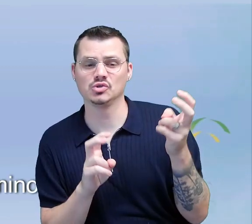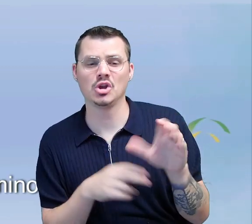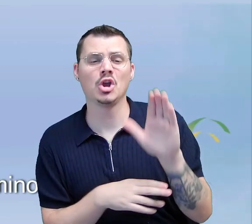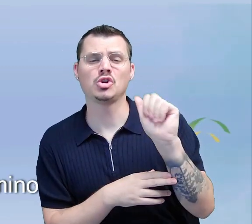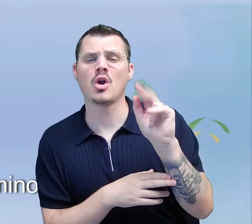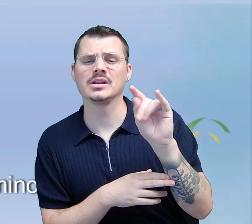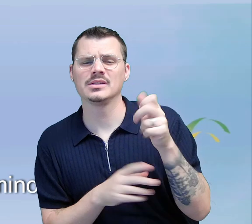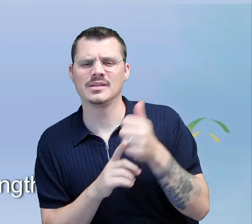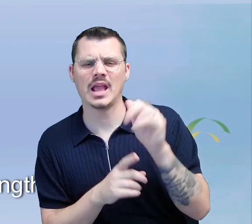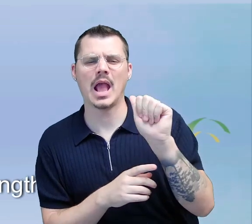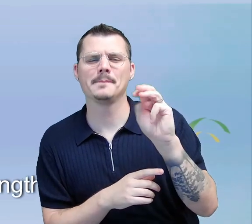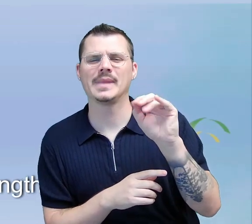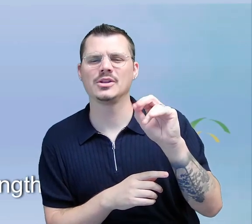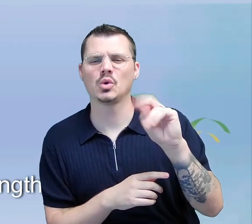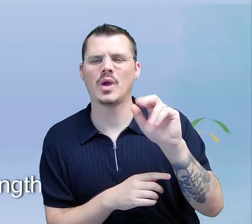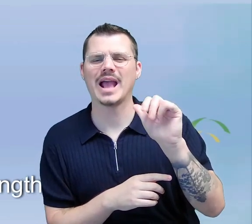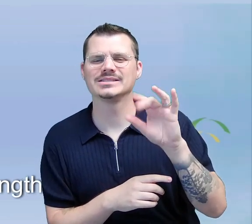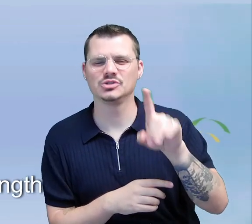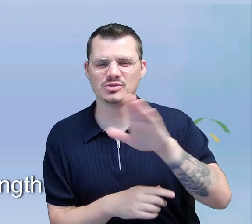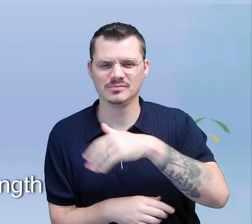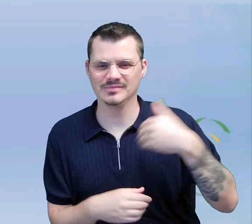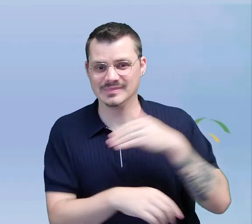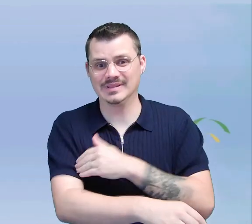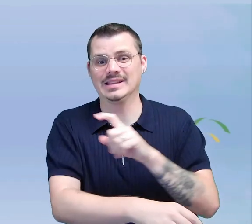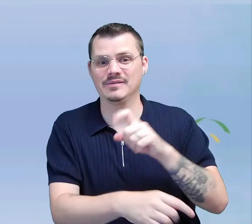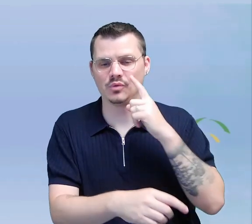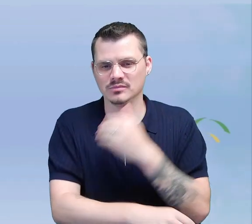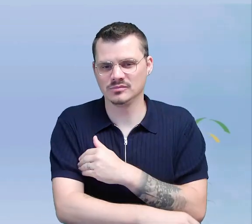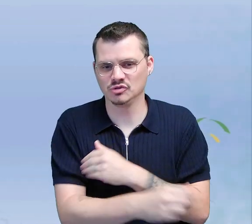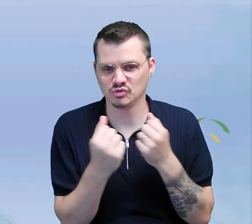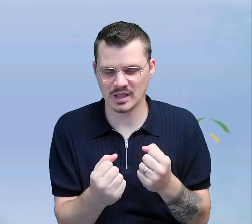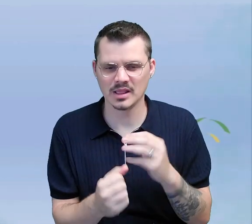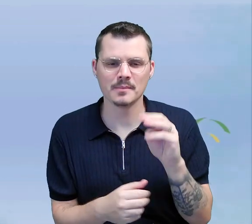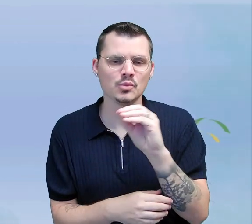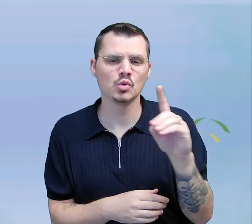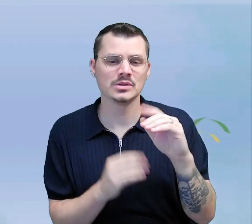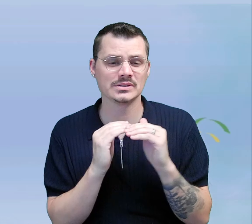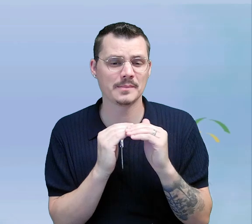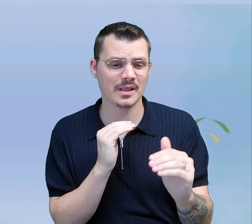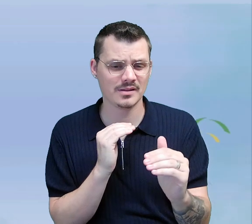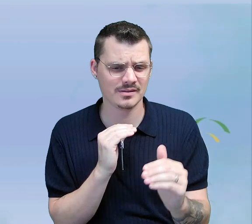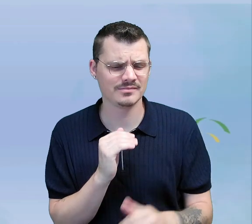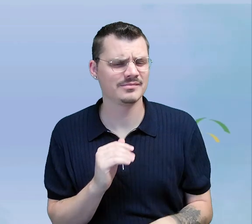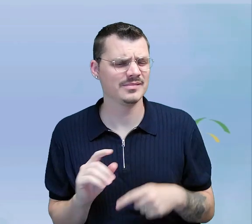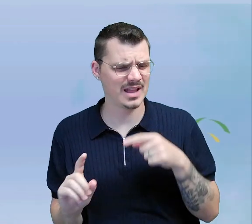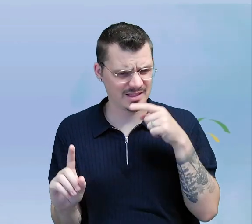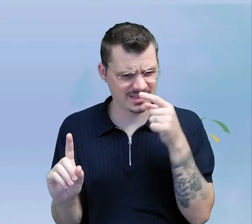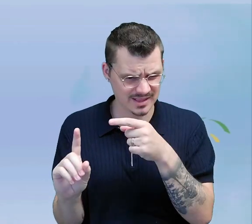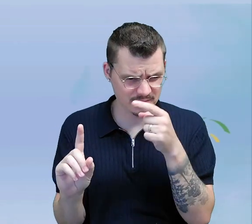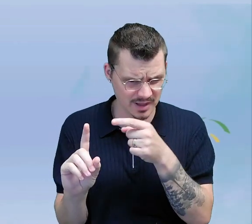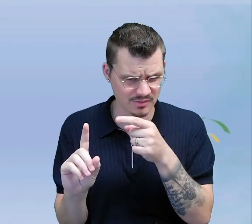Carnitine, as you may know, is an amino acid your body needs for muscle strength and mood stability. And the thing about